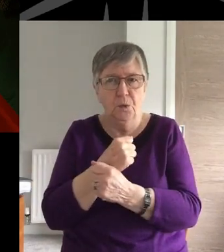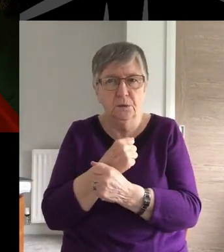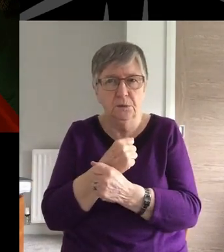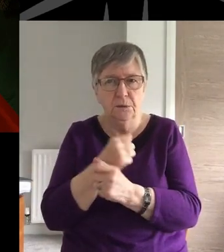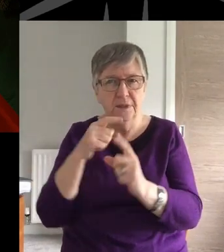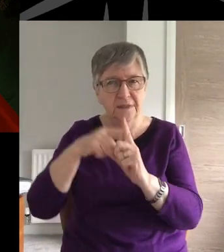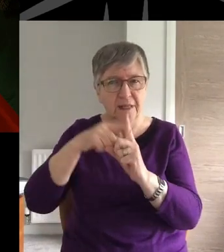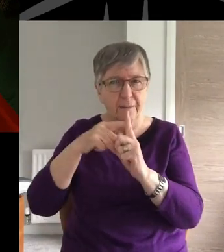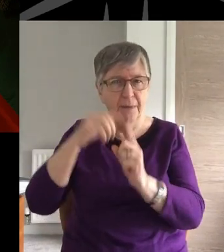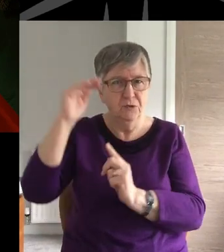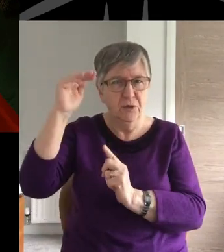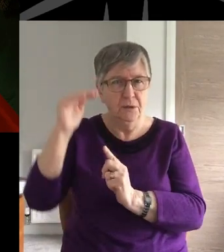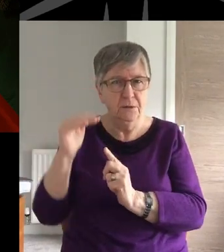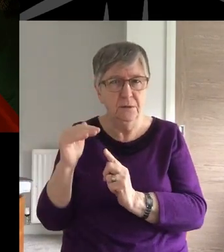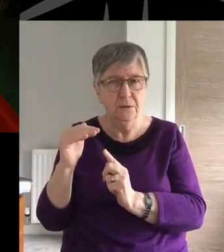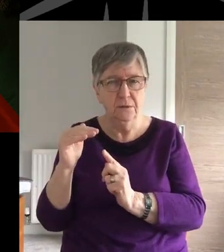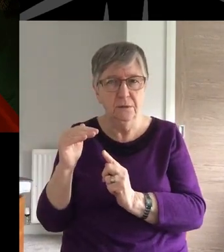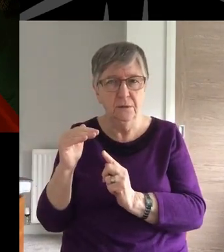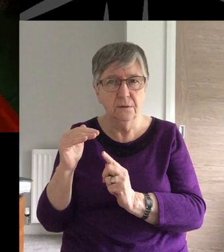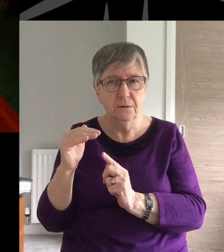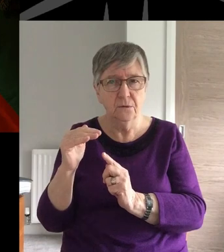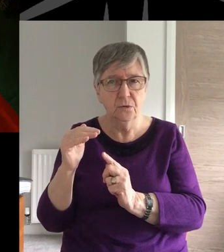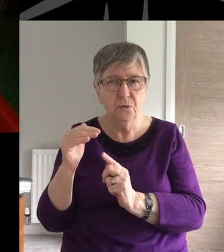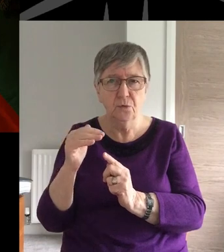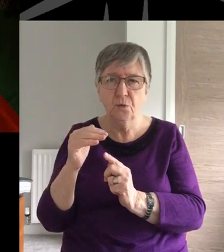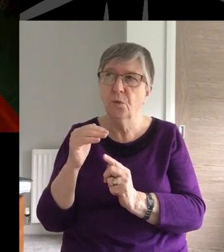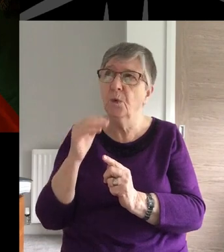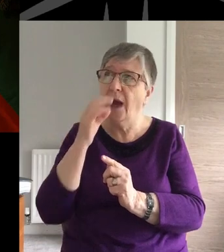And so we want to bring before you those who've got no shelter,